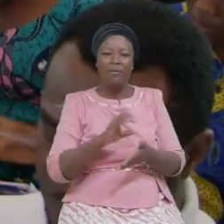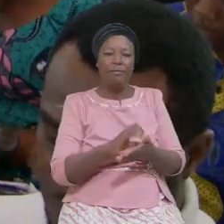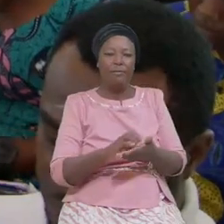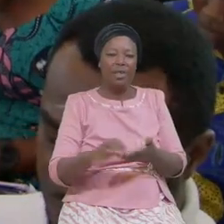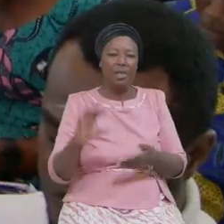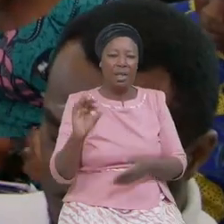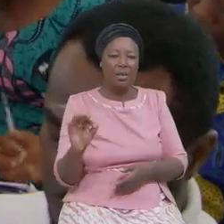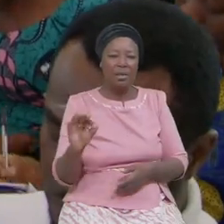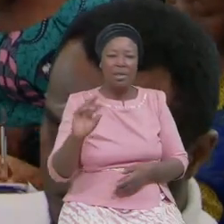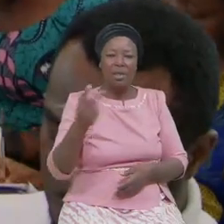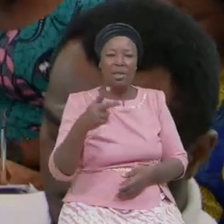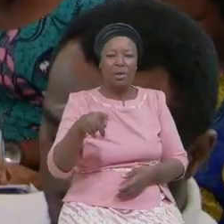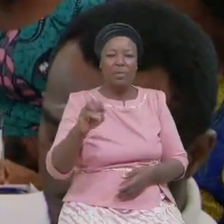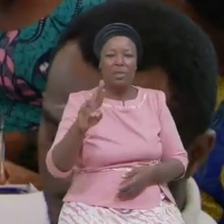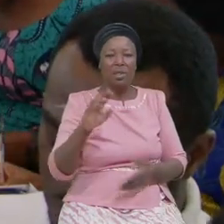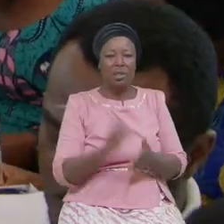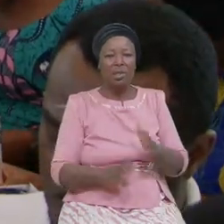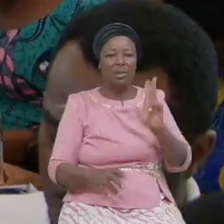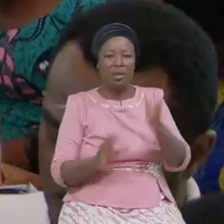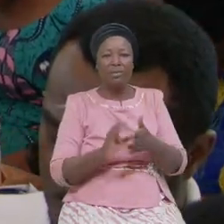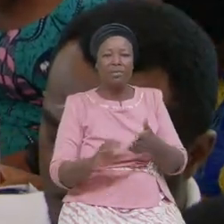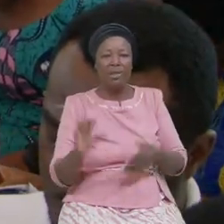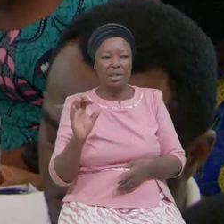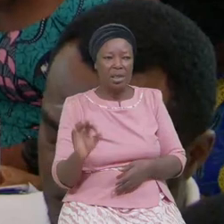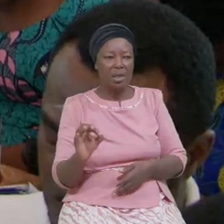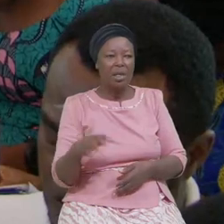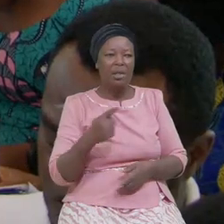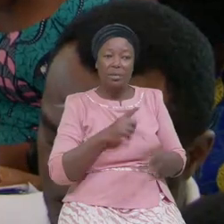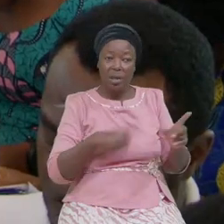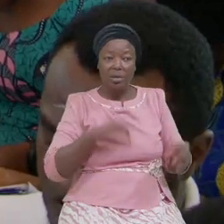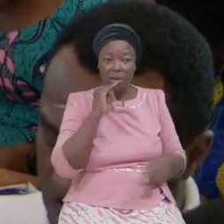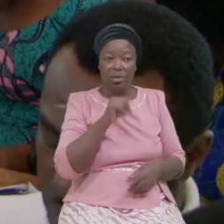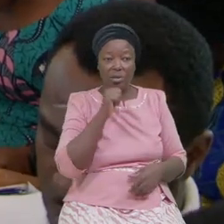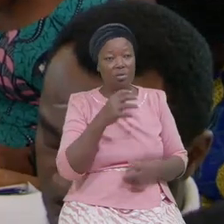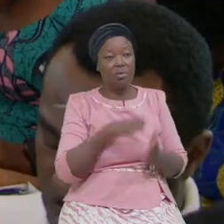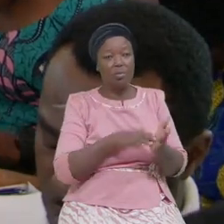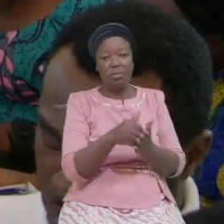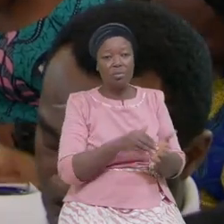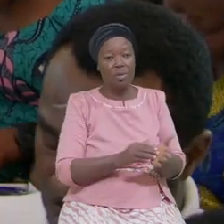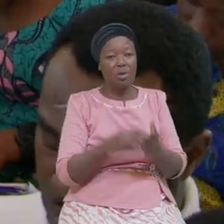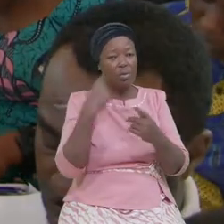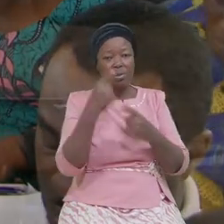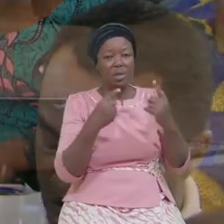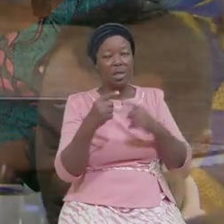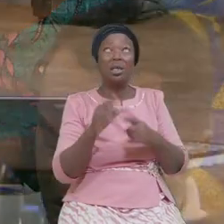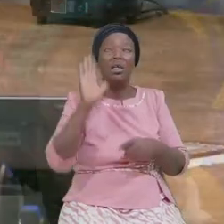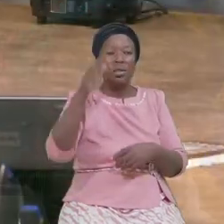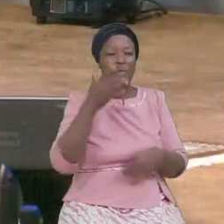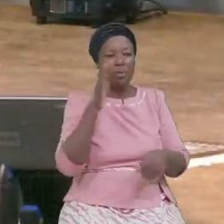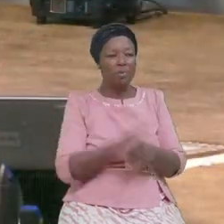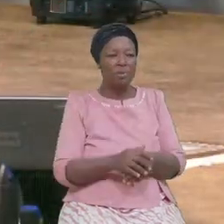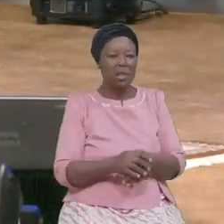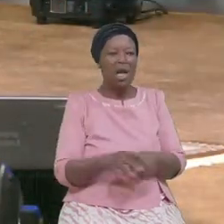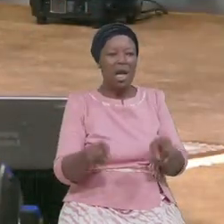verse 9. 2 Peter chapter 3, verse 9. The Lord is not slack concerning his promise,